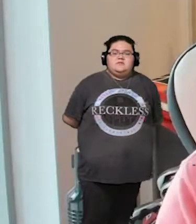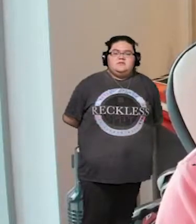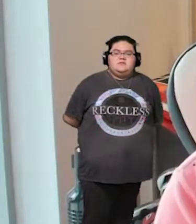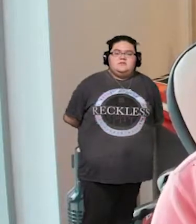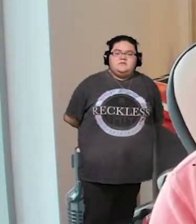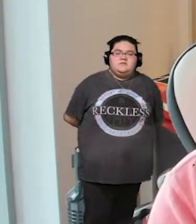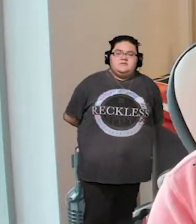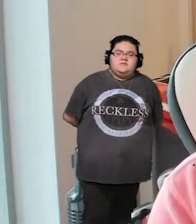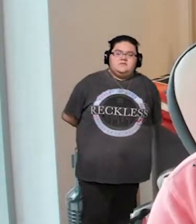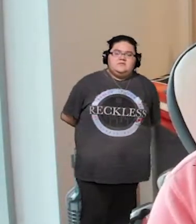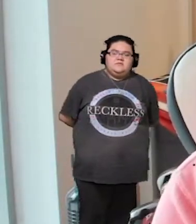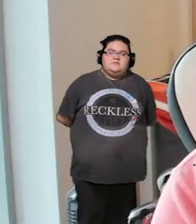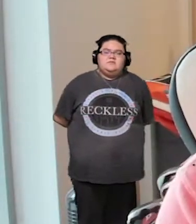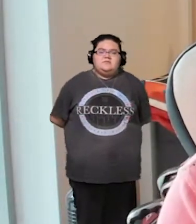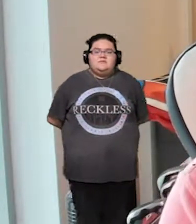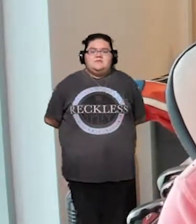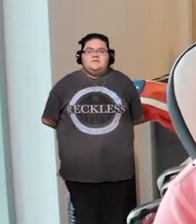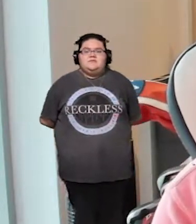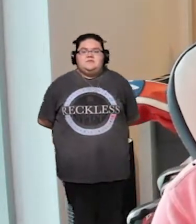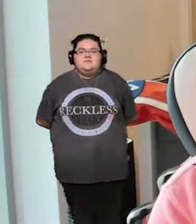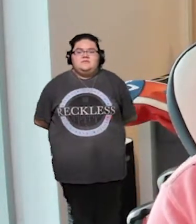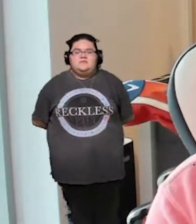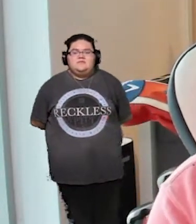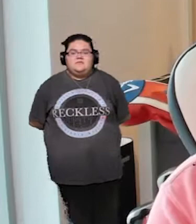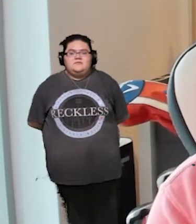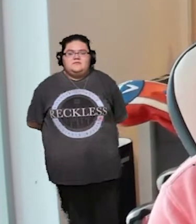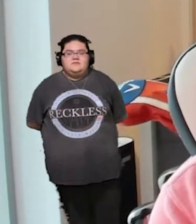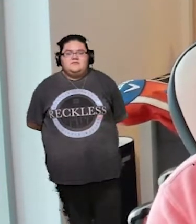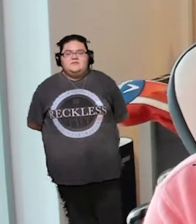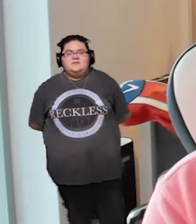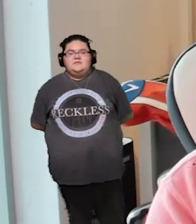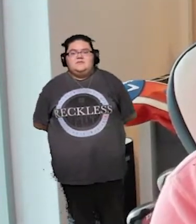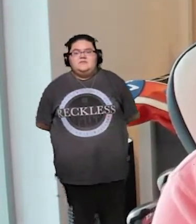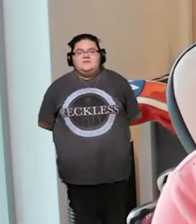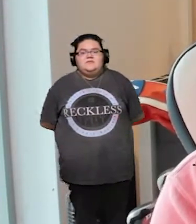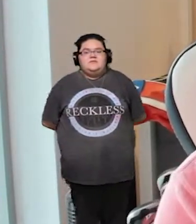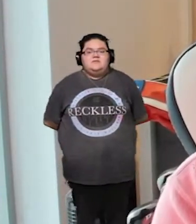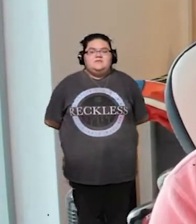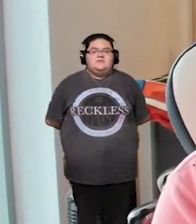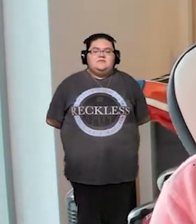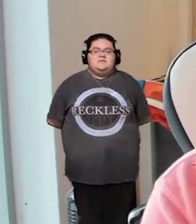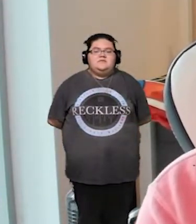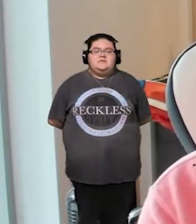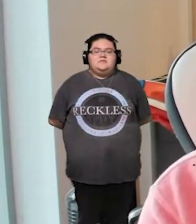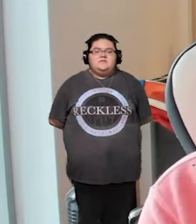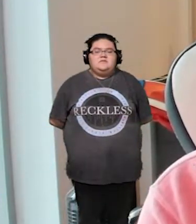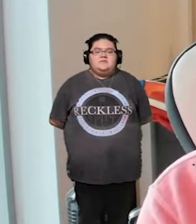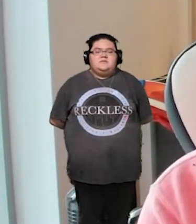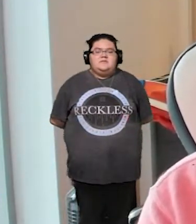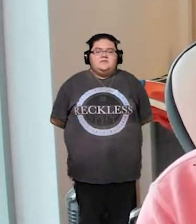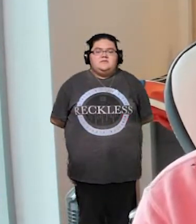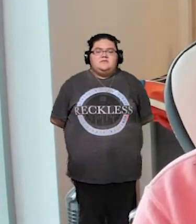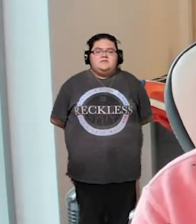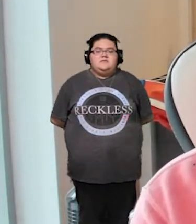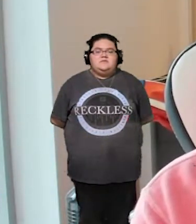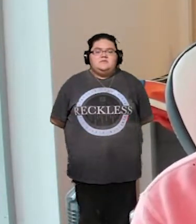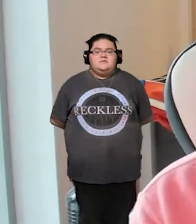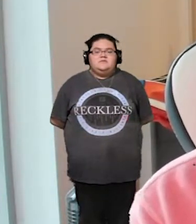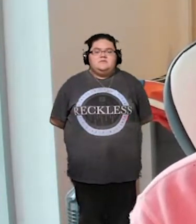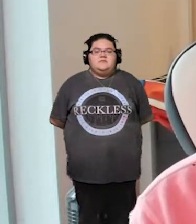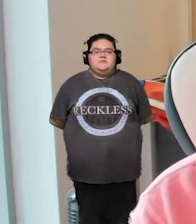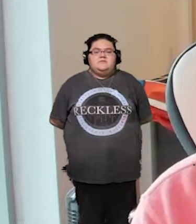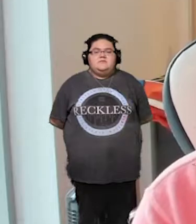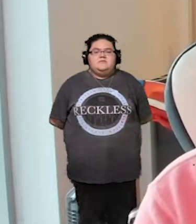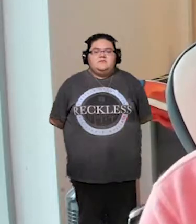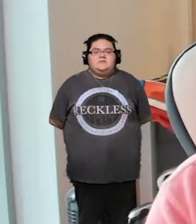it's a tutorial ball, bro. I saw it on TikTok, bro. They said this is a tutorial ball. Look, watch. If you hit closer to this red dot, it's going to do this. If you hit underneath it,